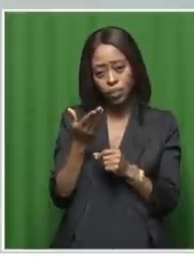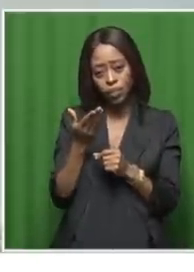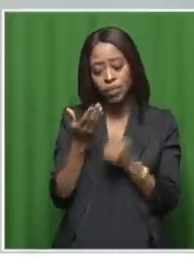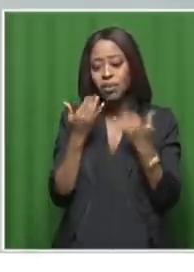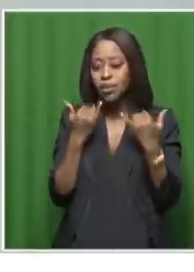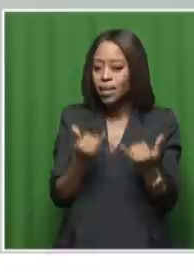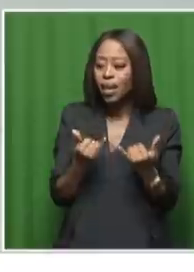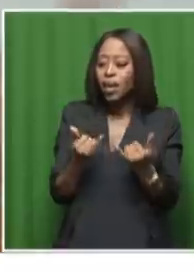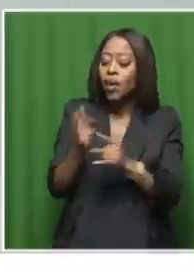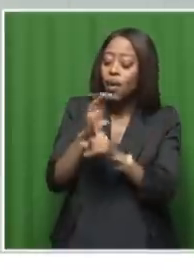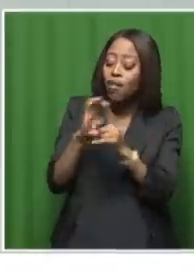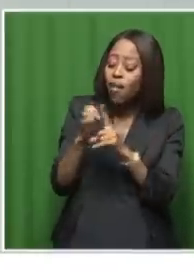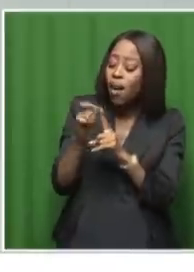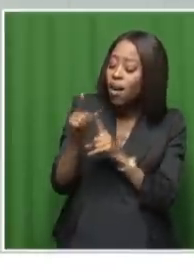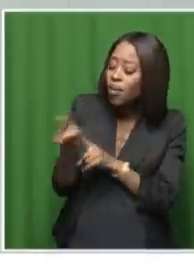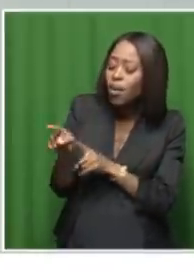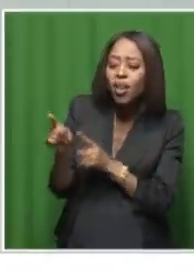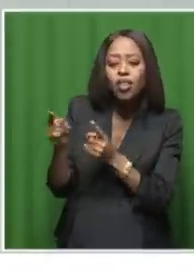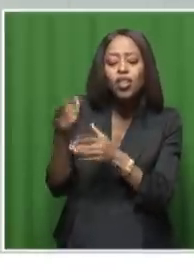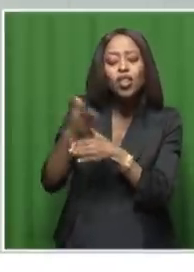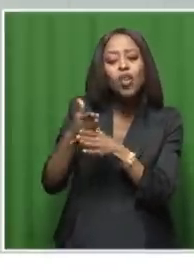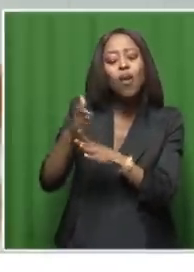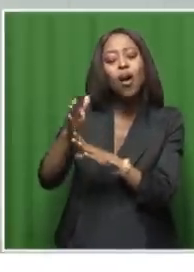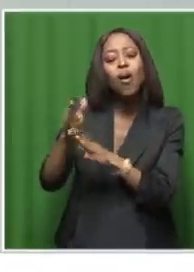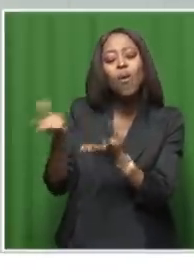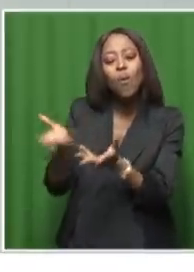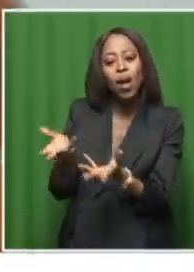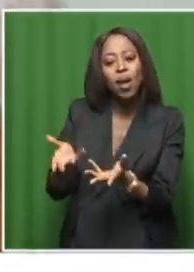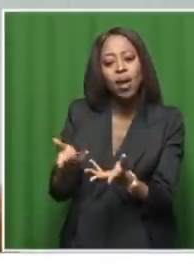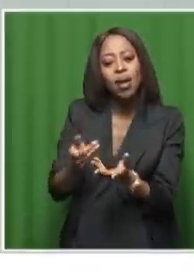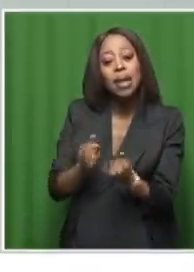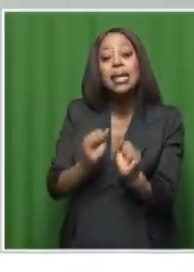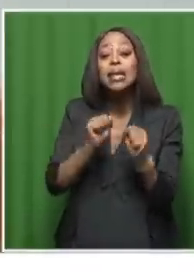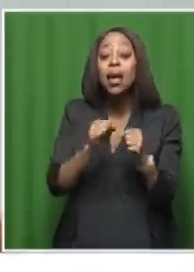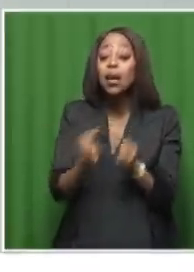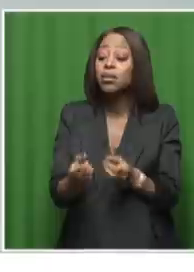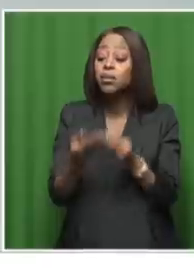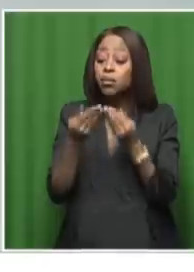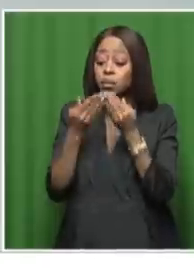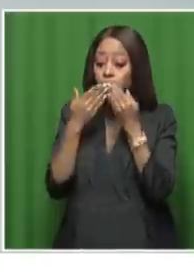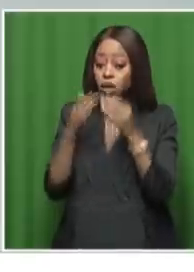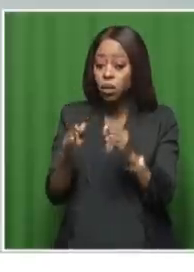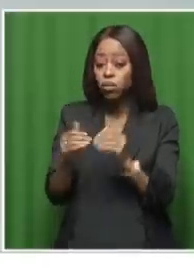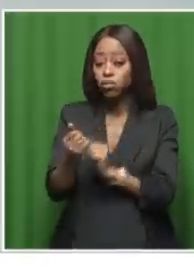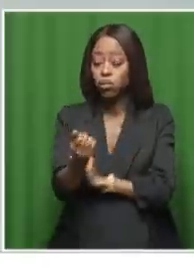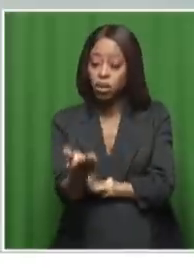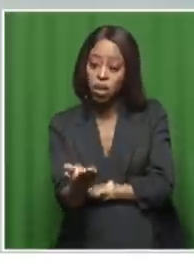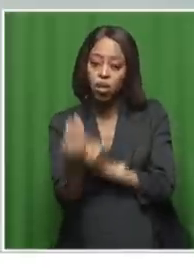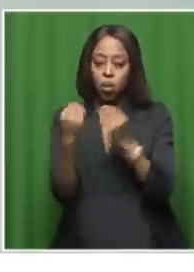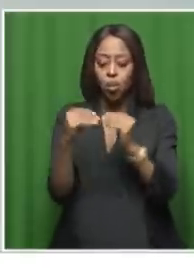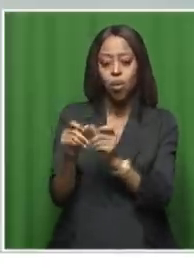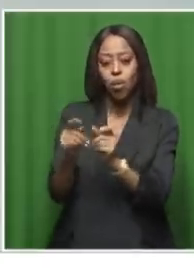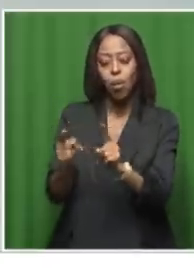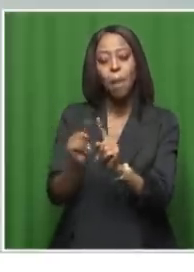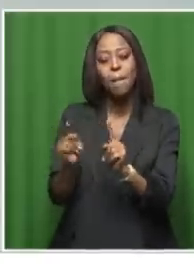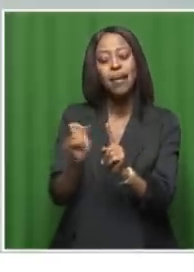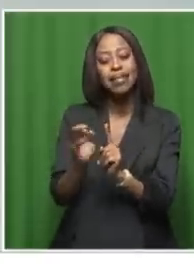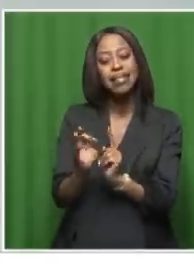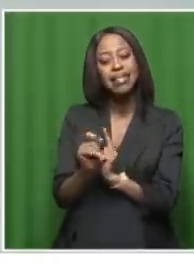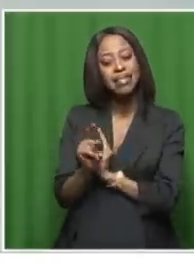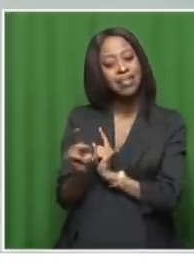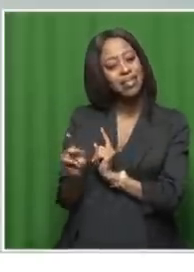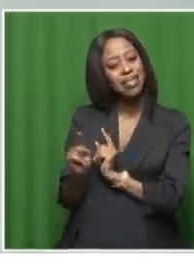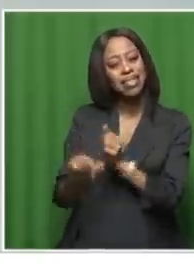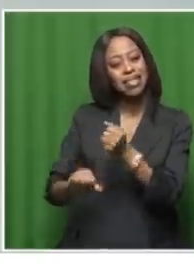look at the environment that these SMEs are operating in, because we can award a tender, a business opportunity to an SME, but if there is